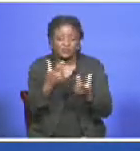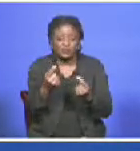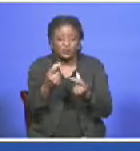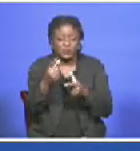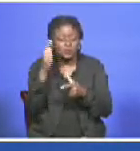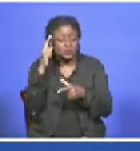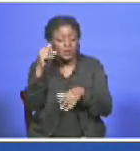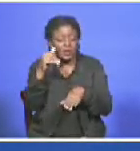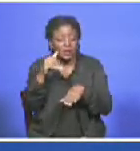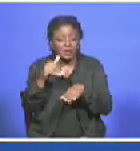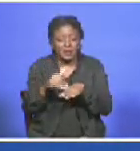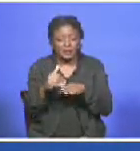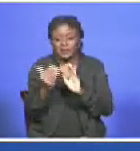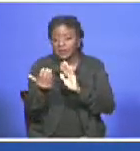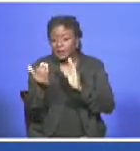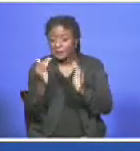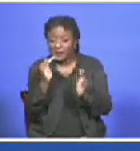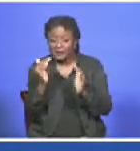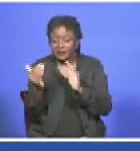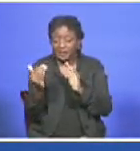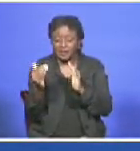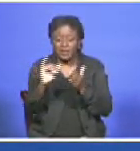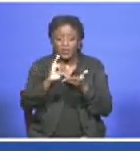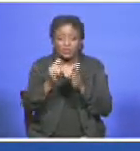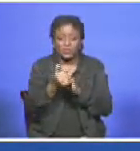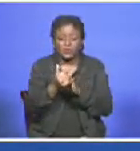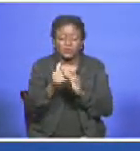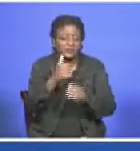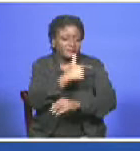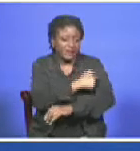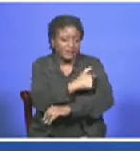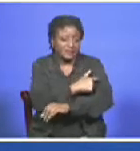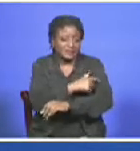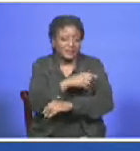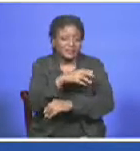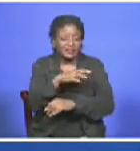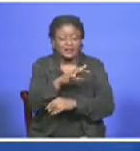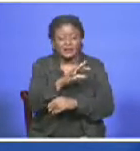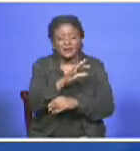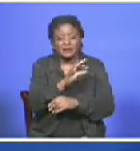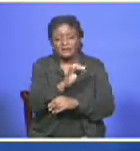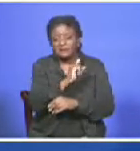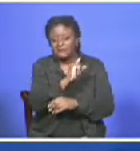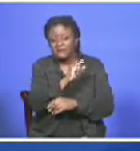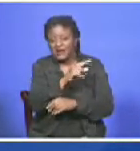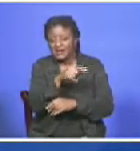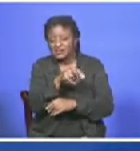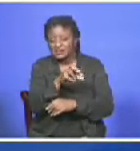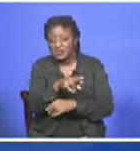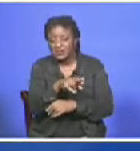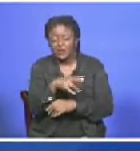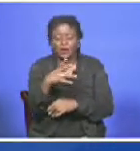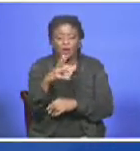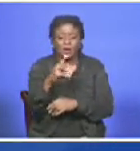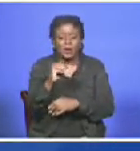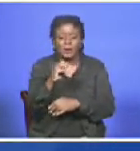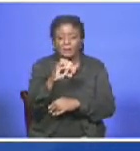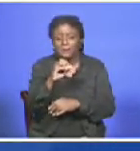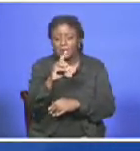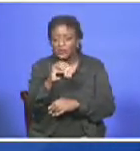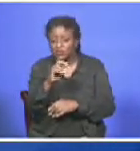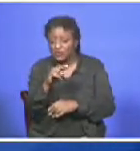head-to-head comparison, those vaccines, the Pfizer, the Moderna, the AstraZeneca vaccine, perform very